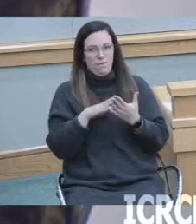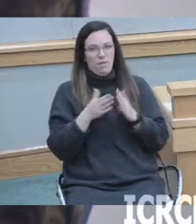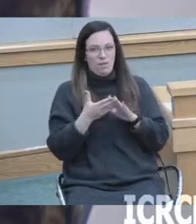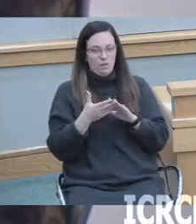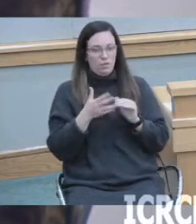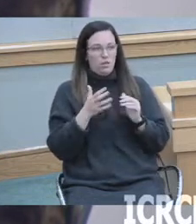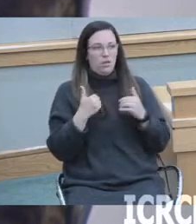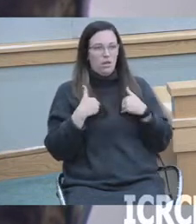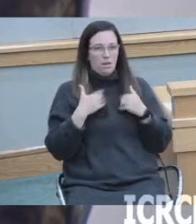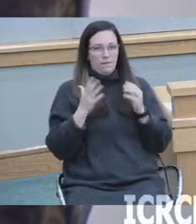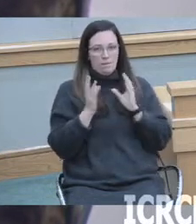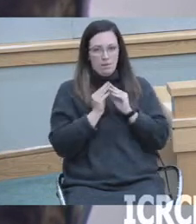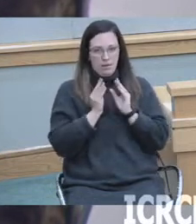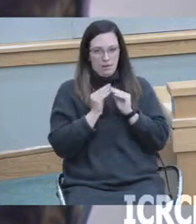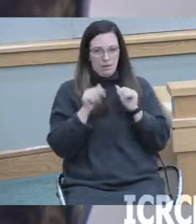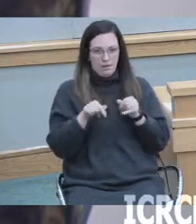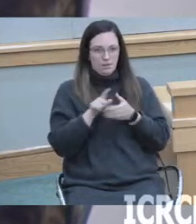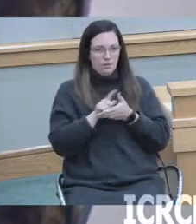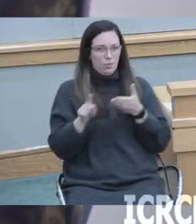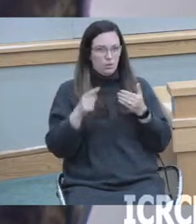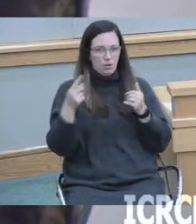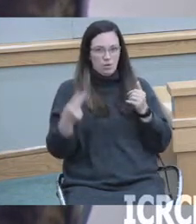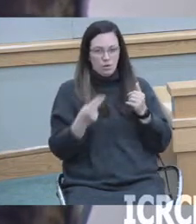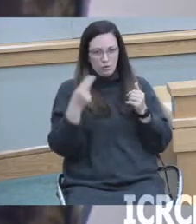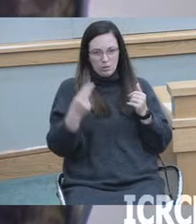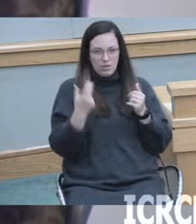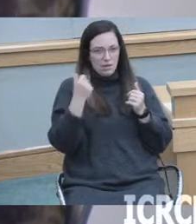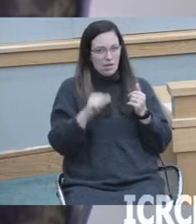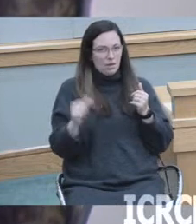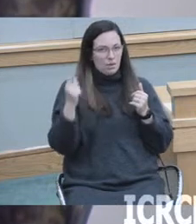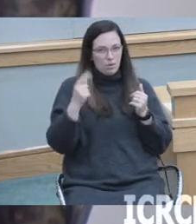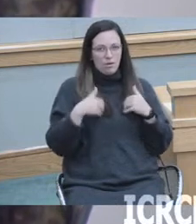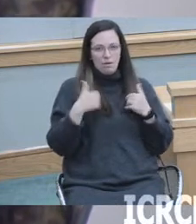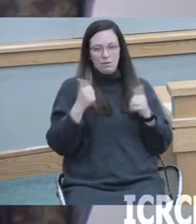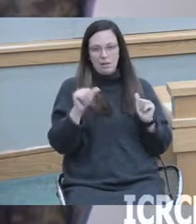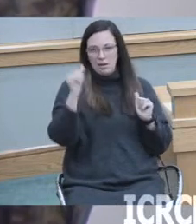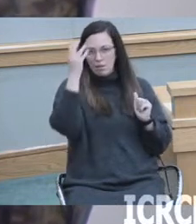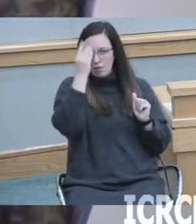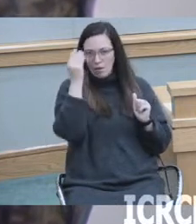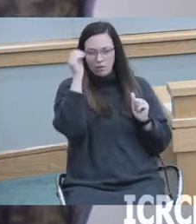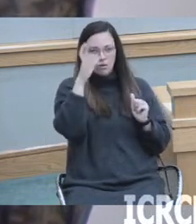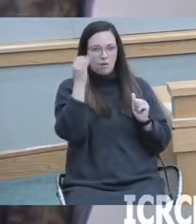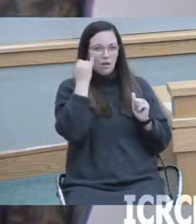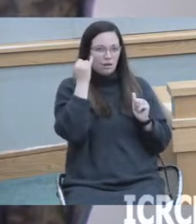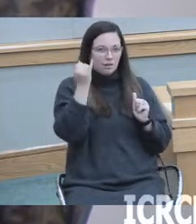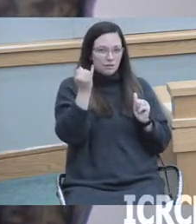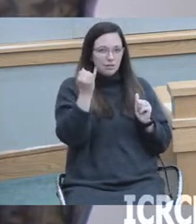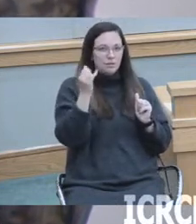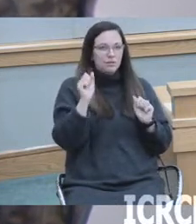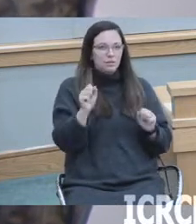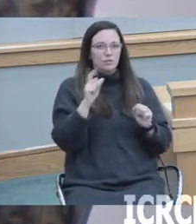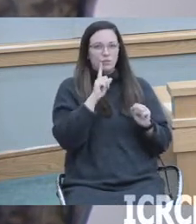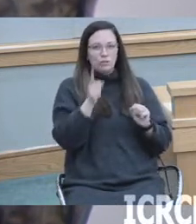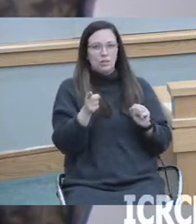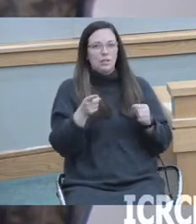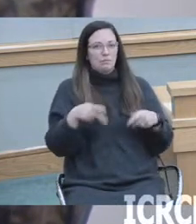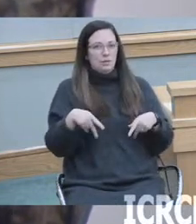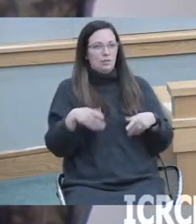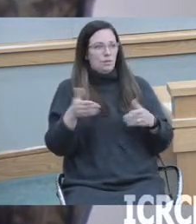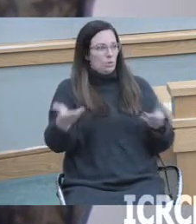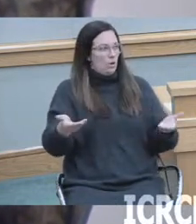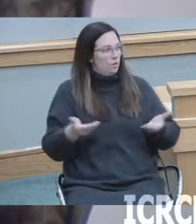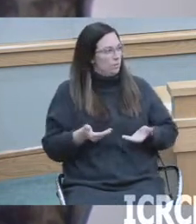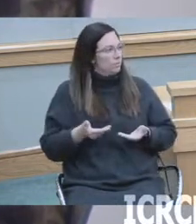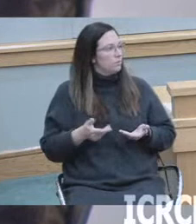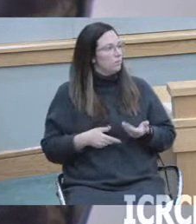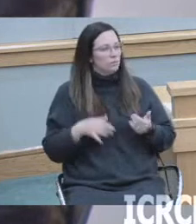a meeting this Thursday. Anybody that has any thoughts or ideas, they would certainly be welcome. Chief, is